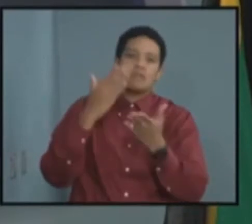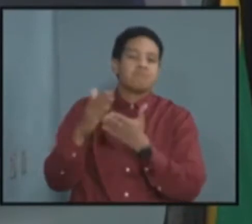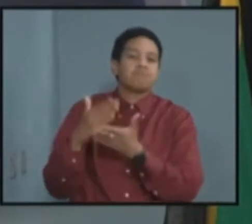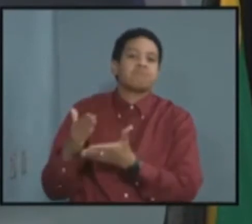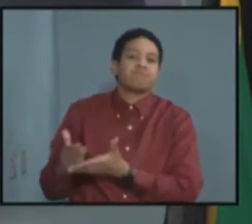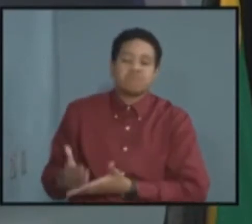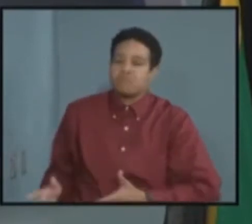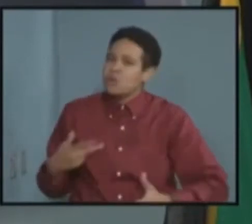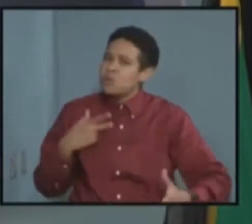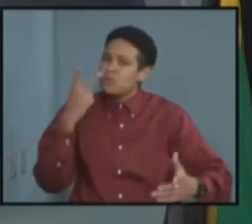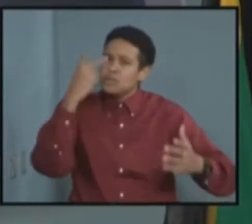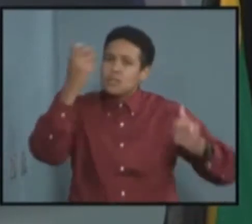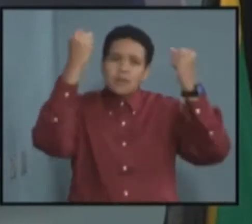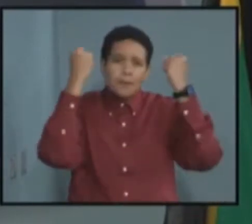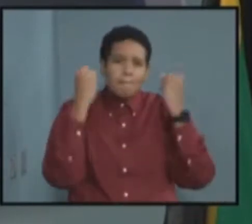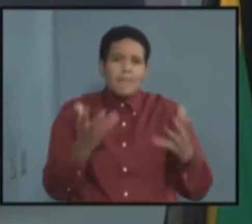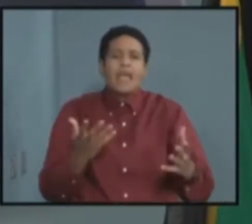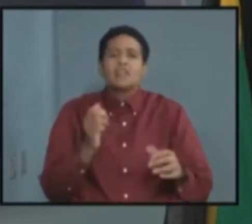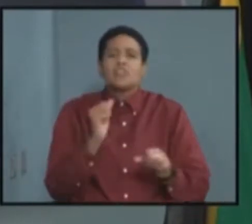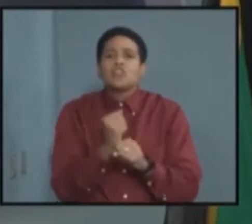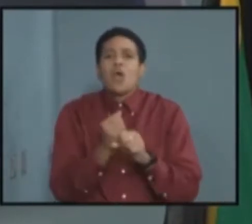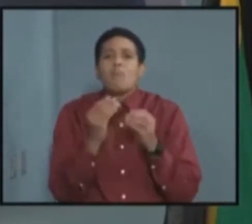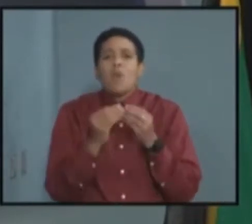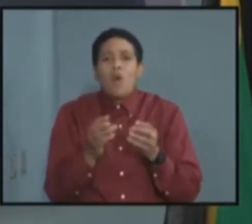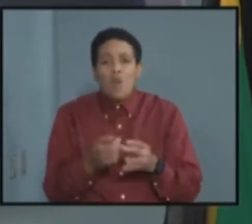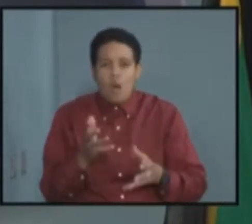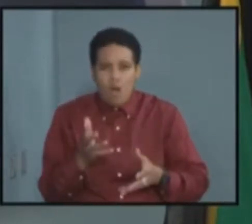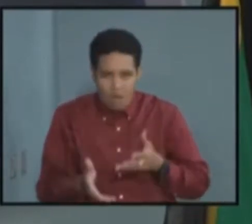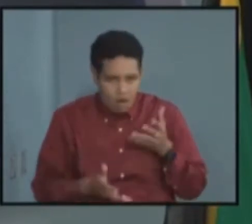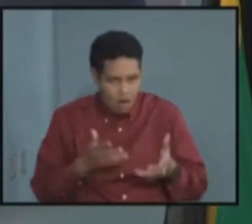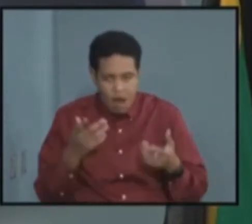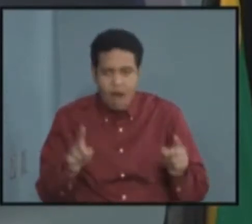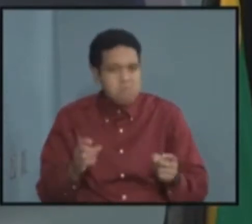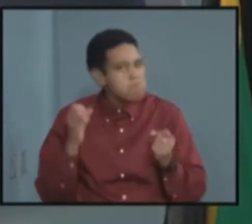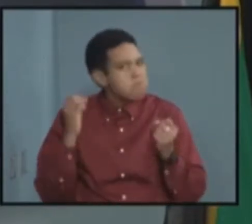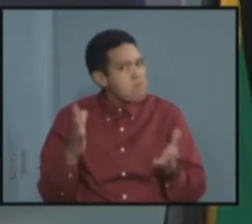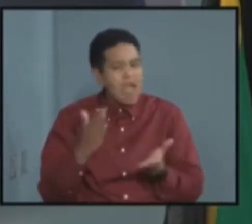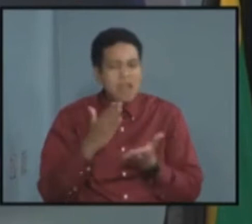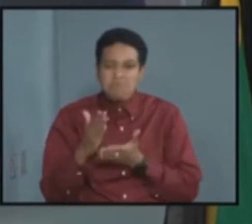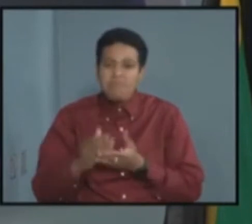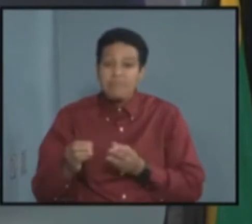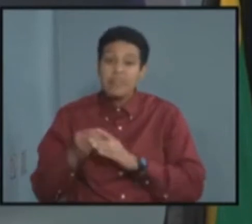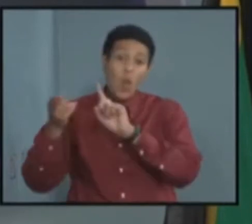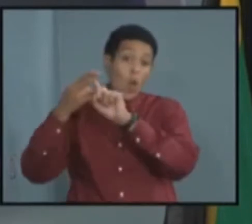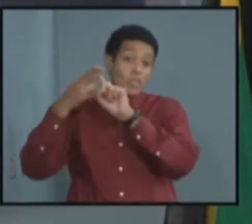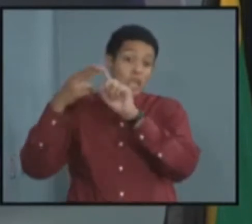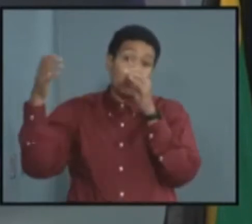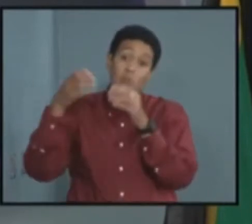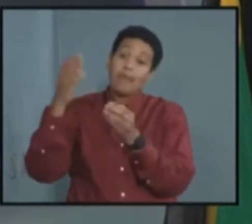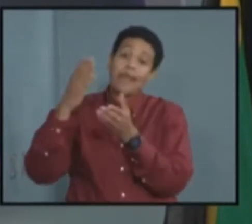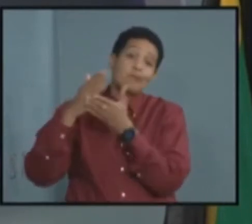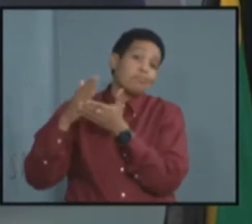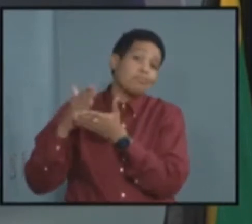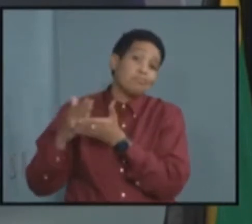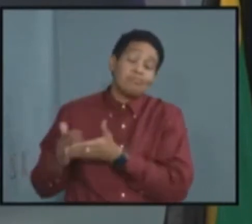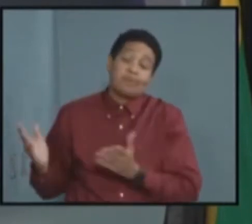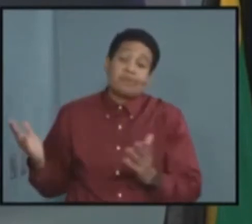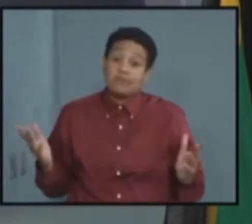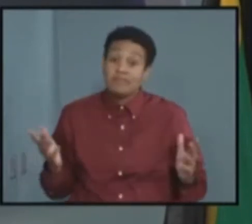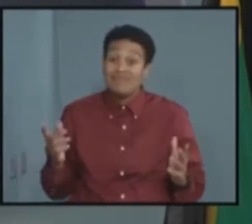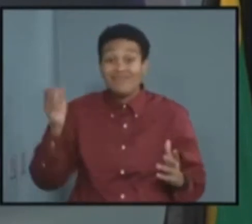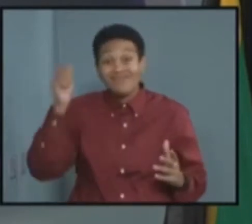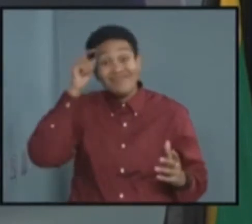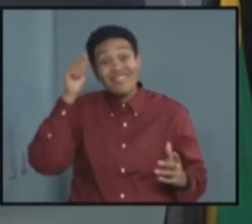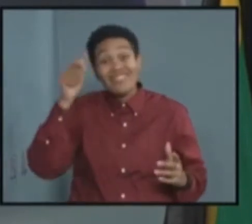significant job losses and layoffs in the hotel sector, which itself employs